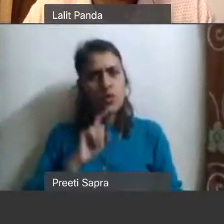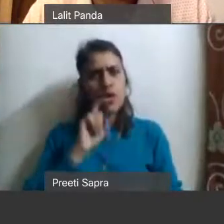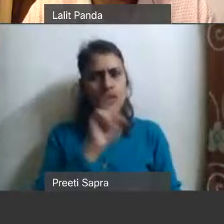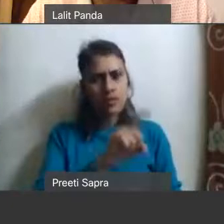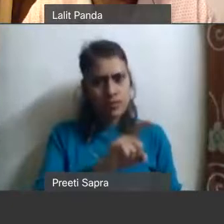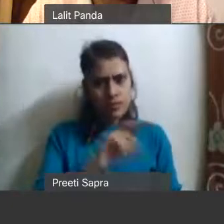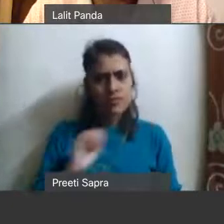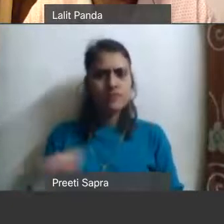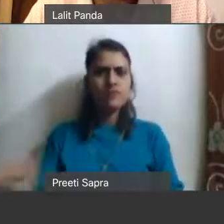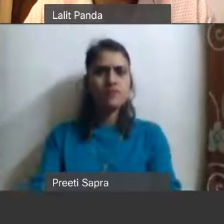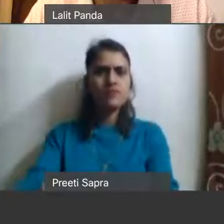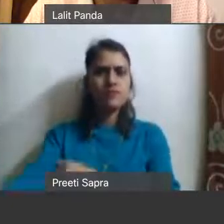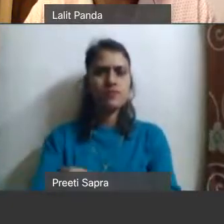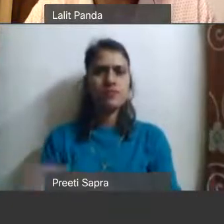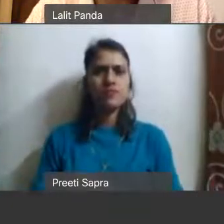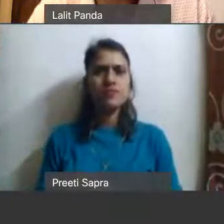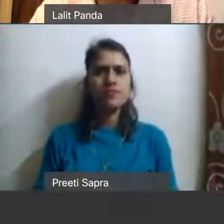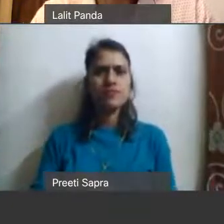assessing the validity of the CAA?